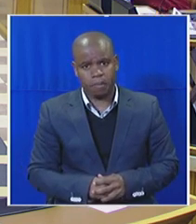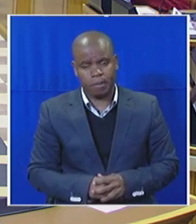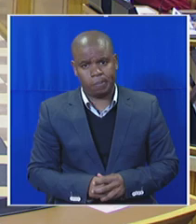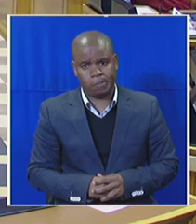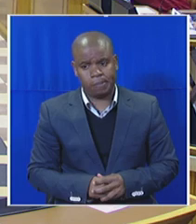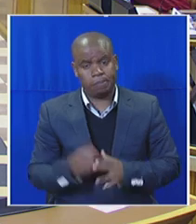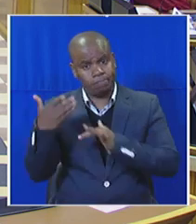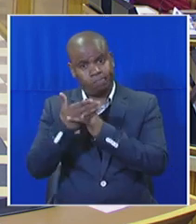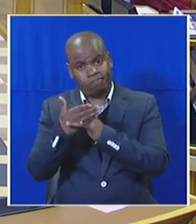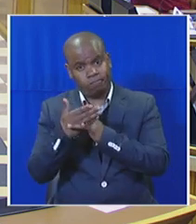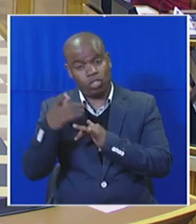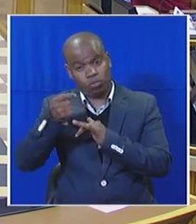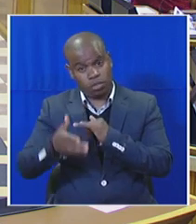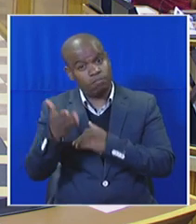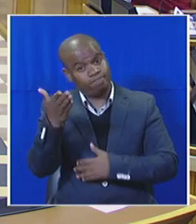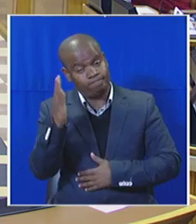Speaker.